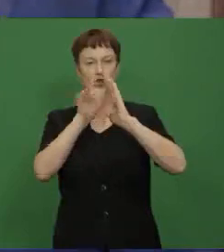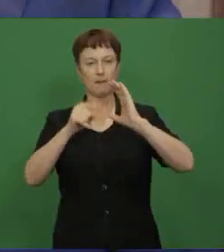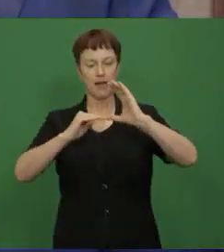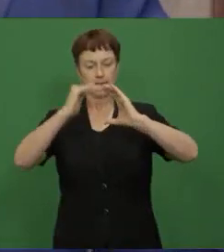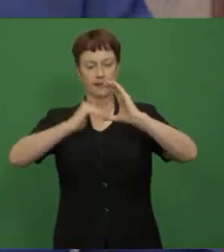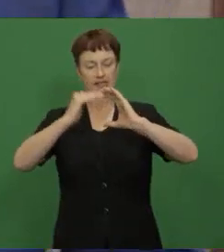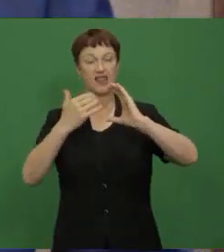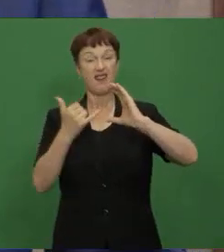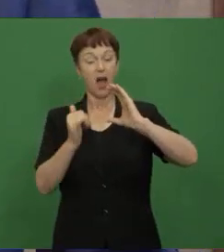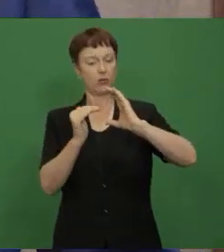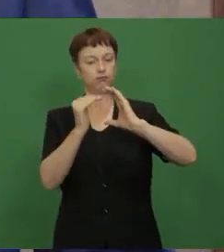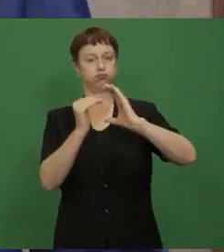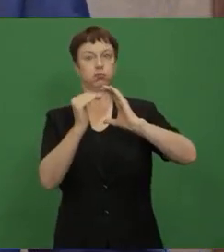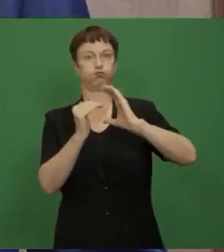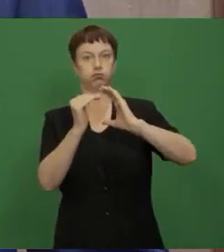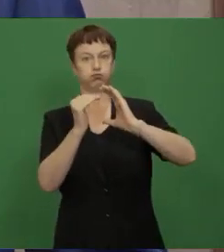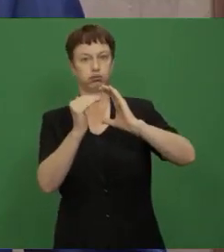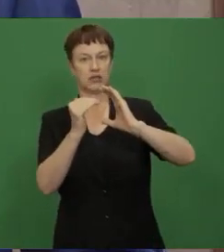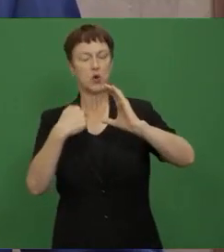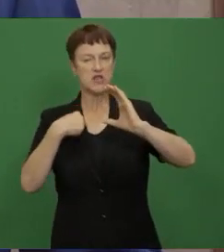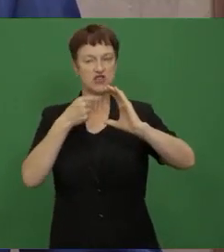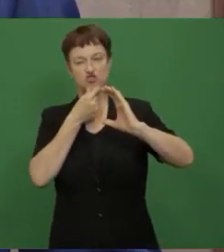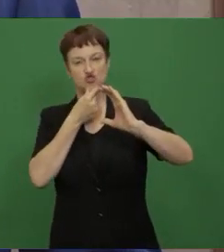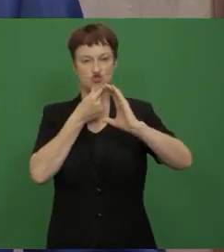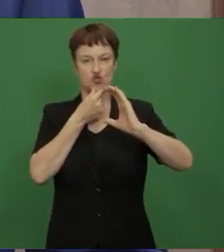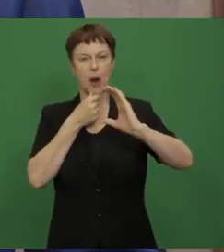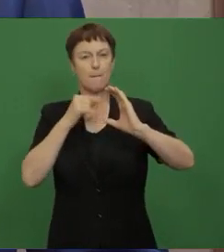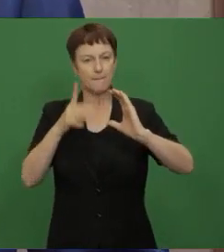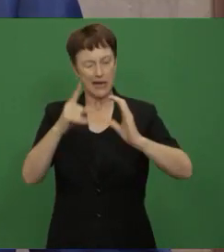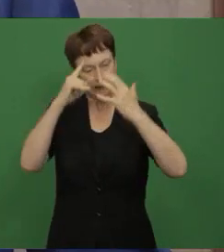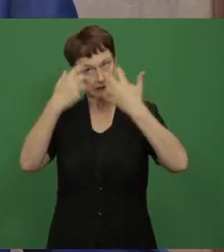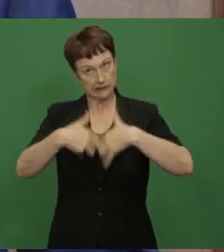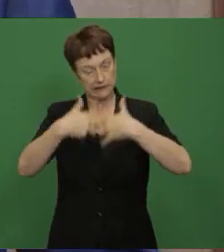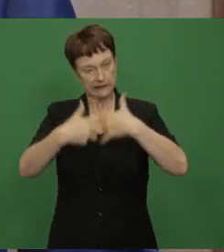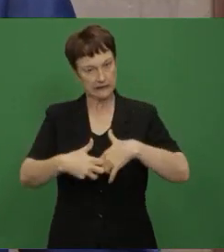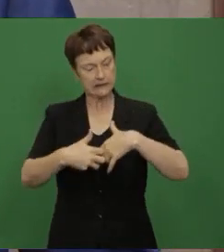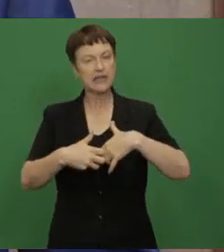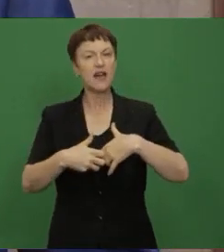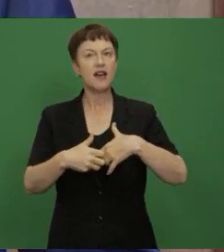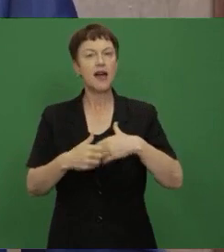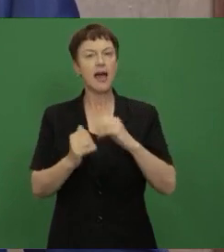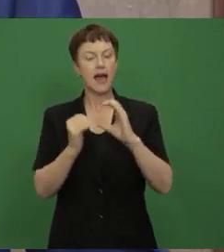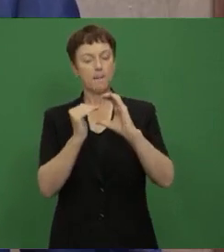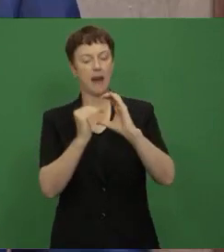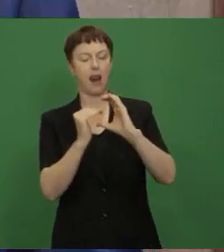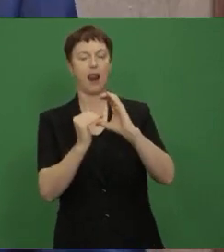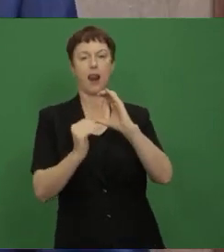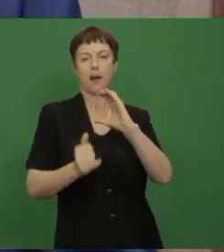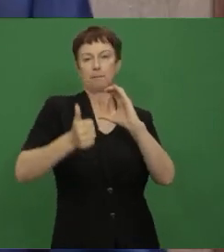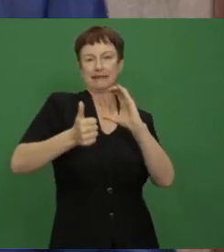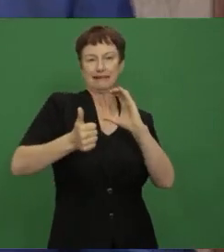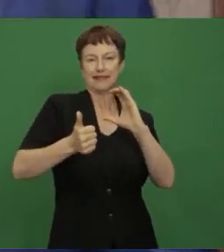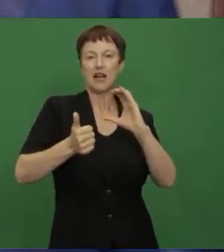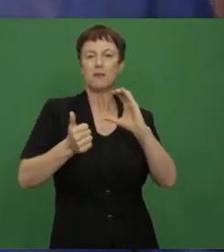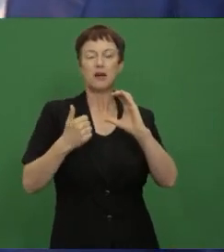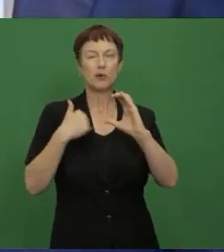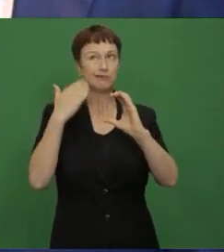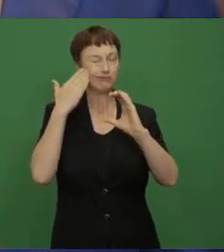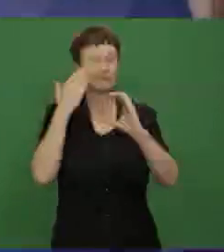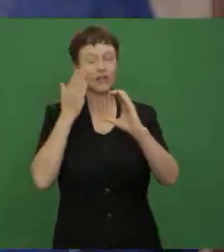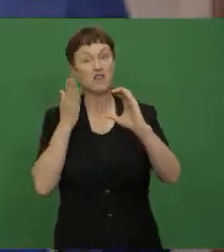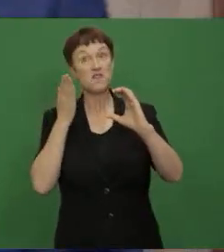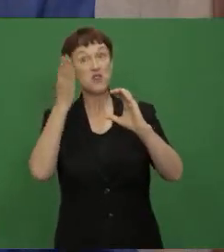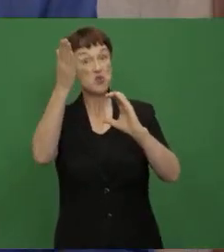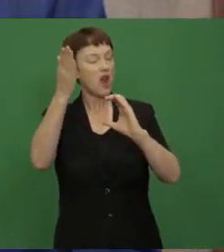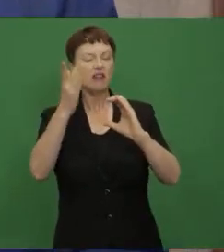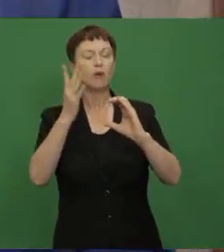assess the risks to the longer-term inflation outlook to be on the upside. These risks include tighter